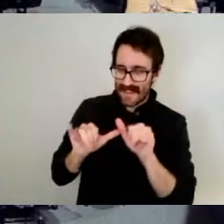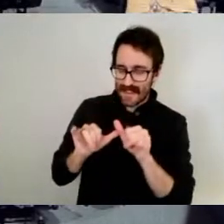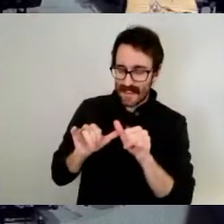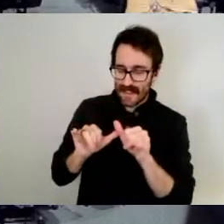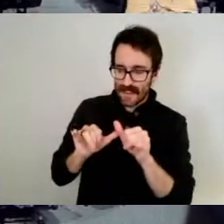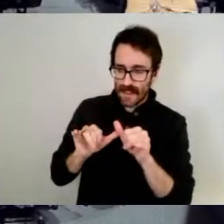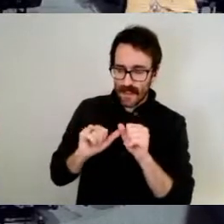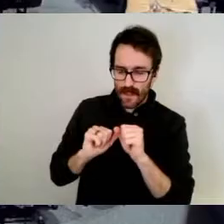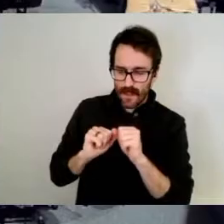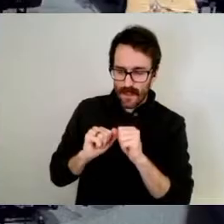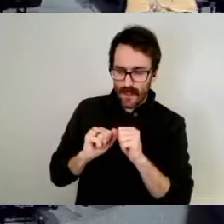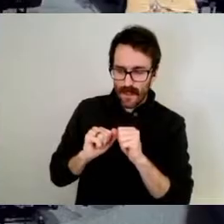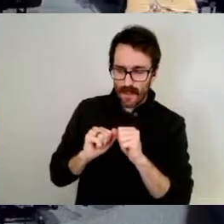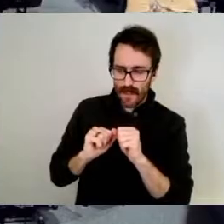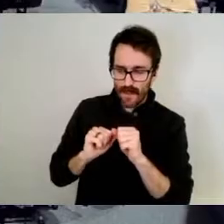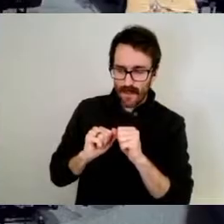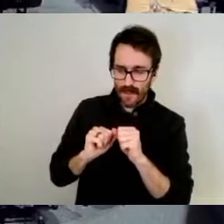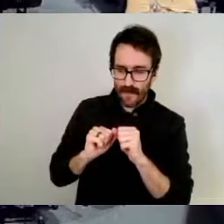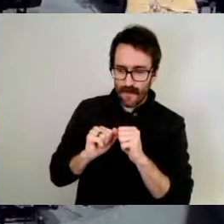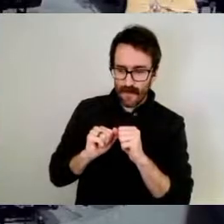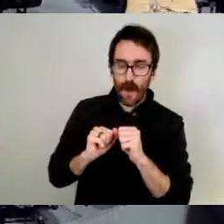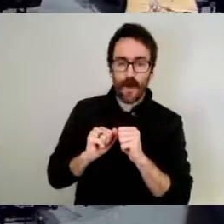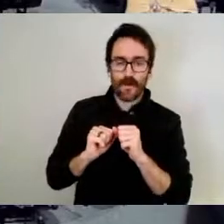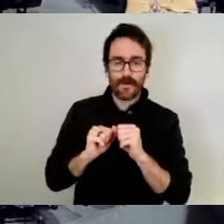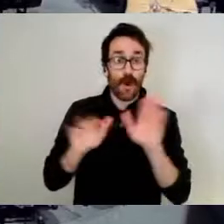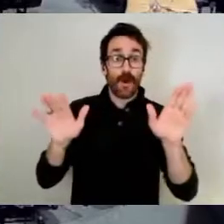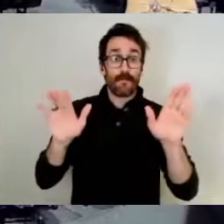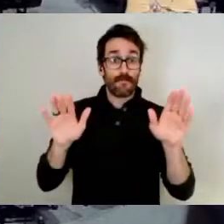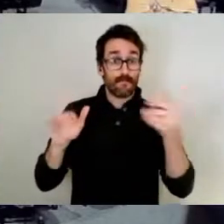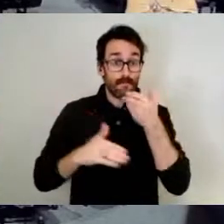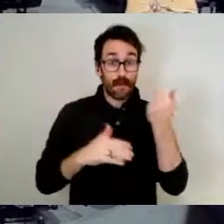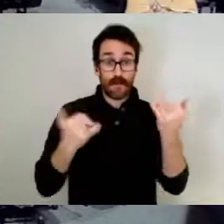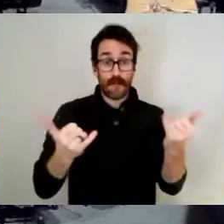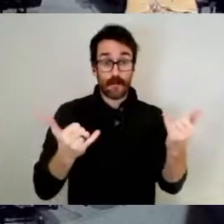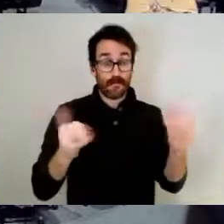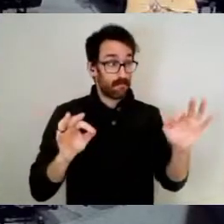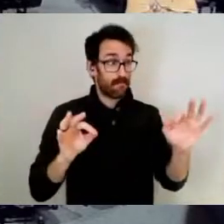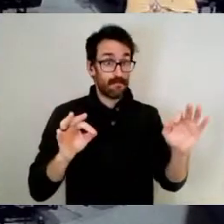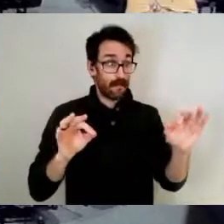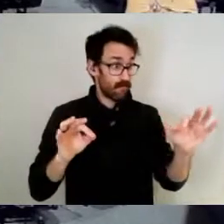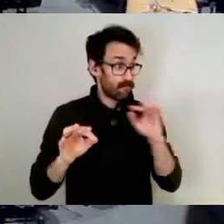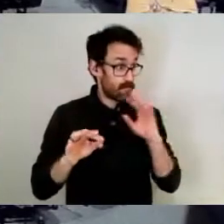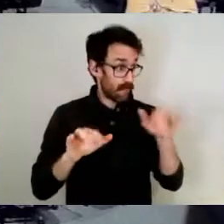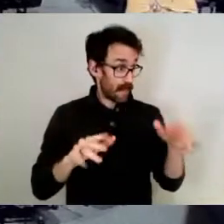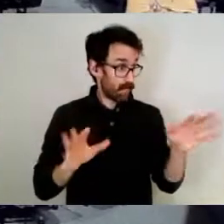We'll just fine. As they connect to their audio, we will go to Wall Street Journal, Paul Vieira.